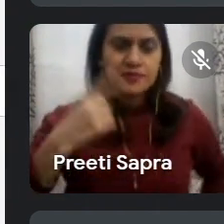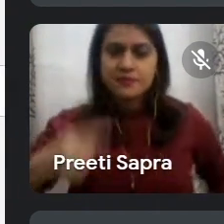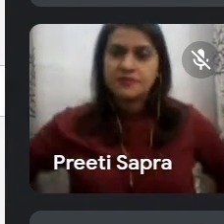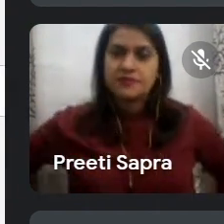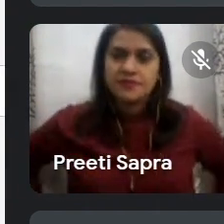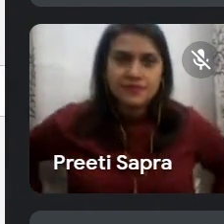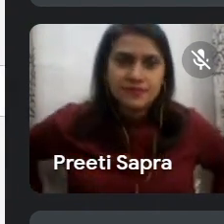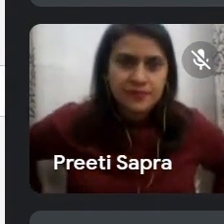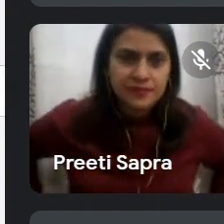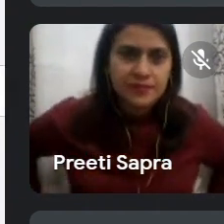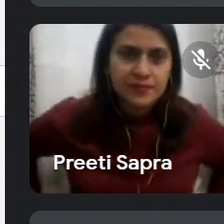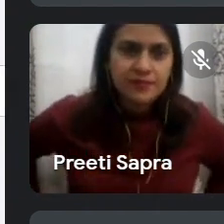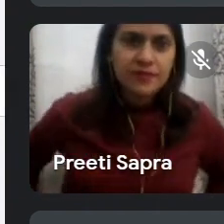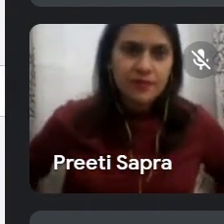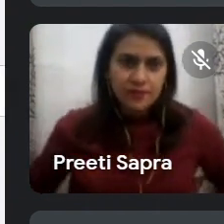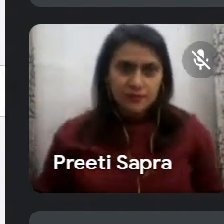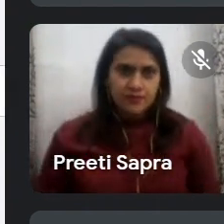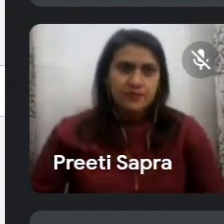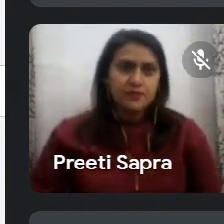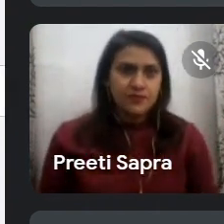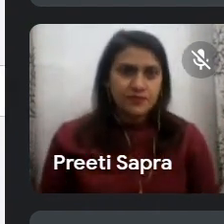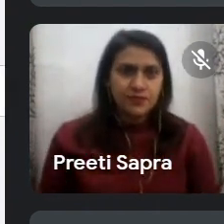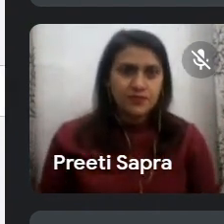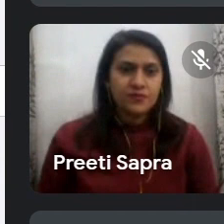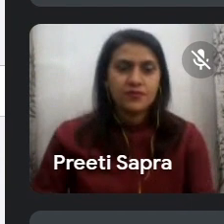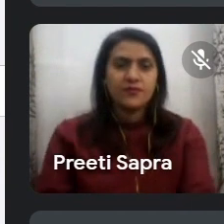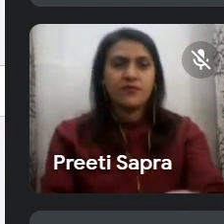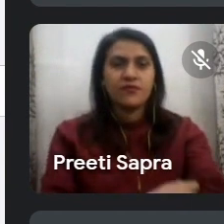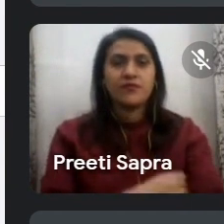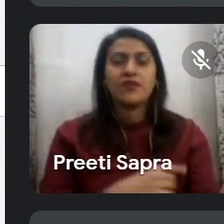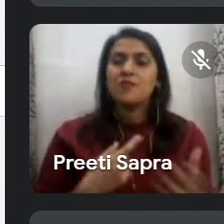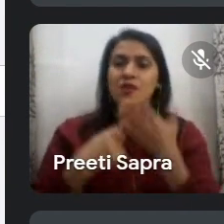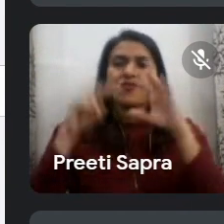Yeah, one of my ways of coping was, let's say,